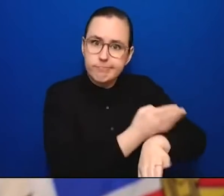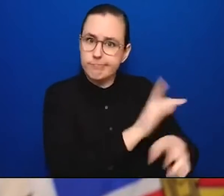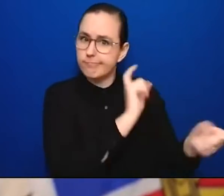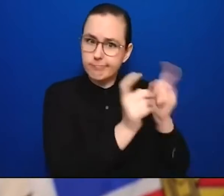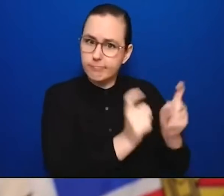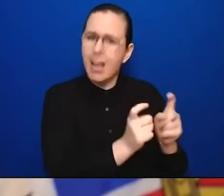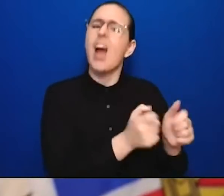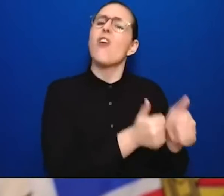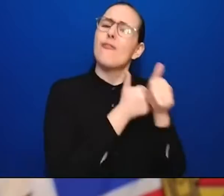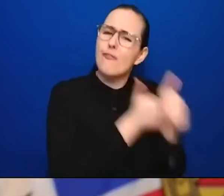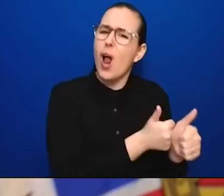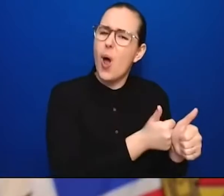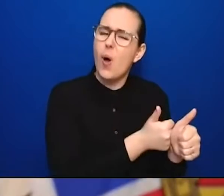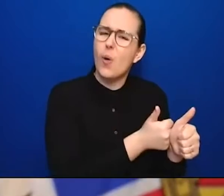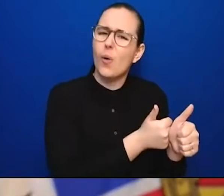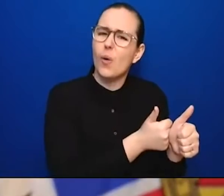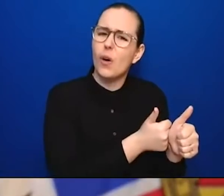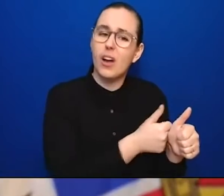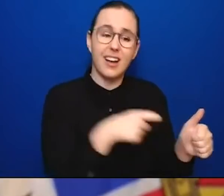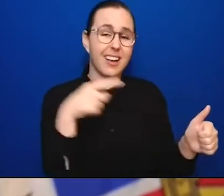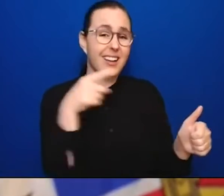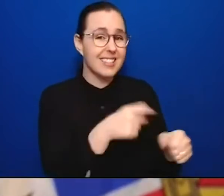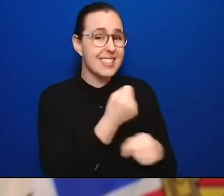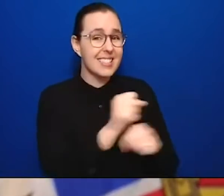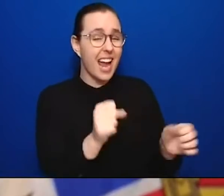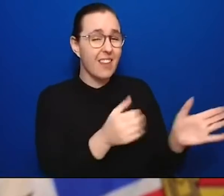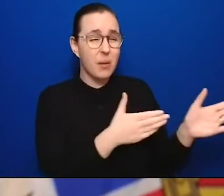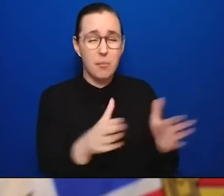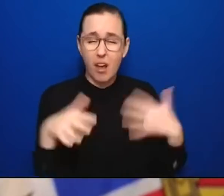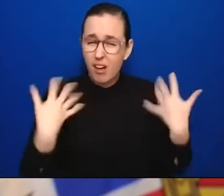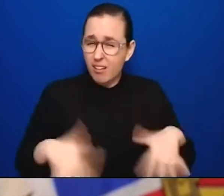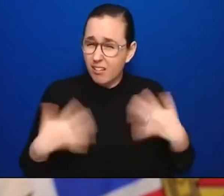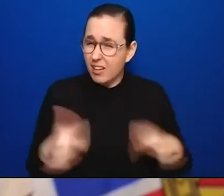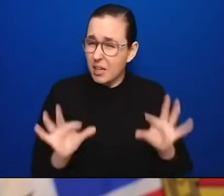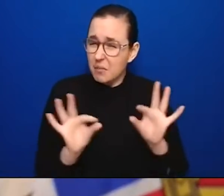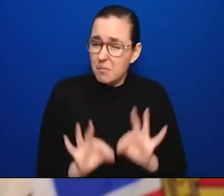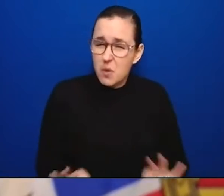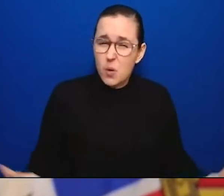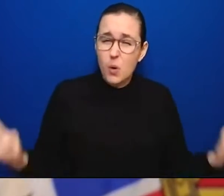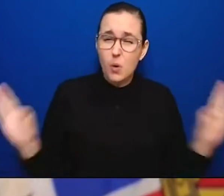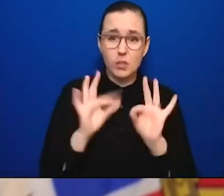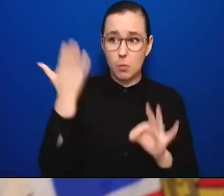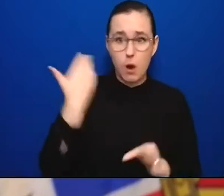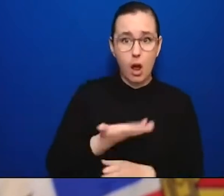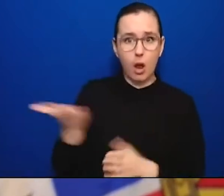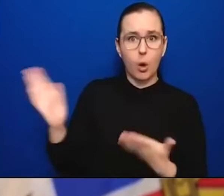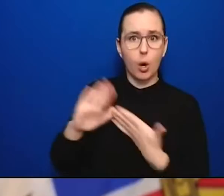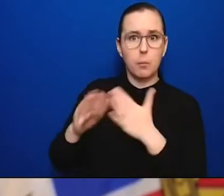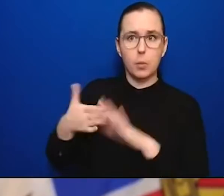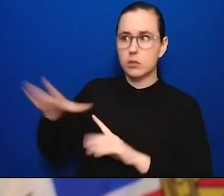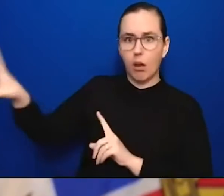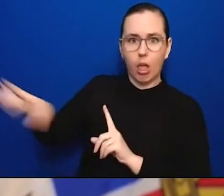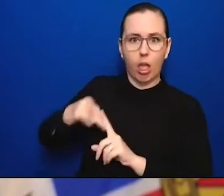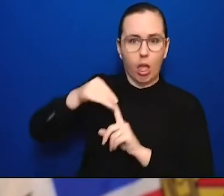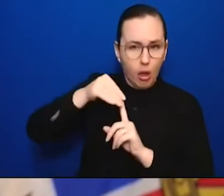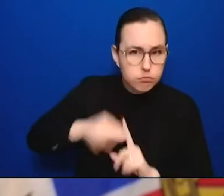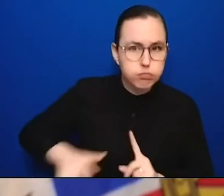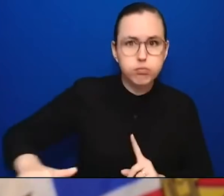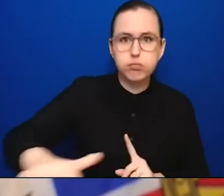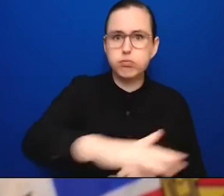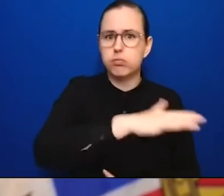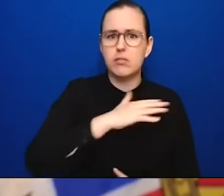to allow you to keep operating in the face of a significant portion of workers who may be unable to come in